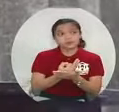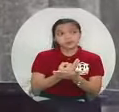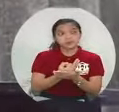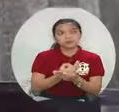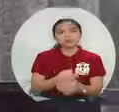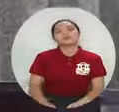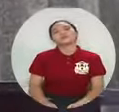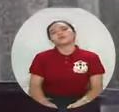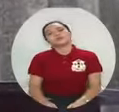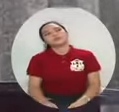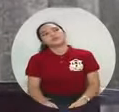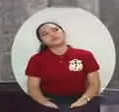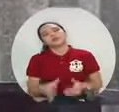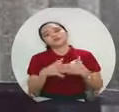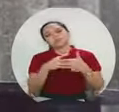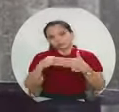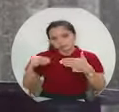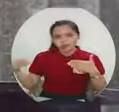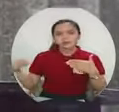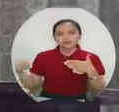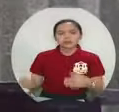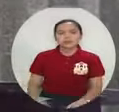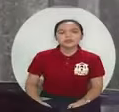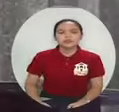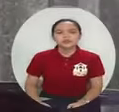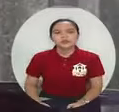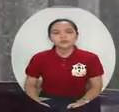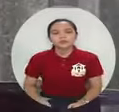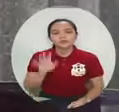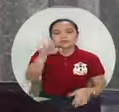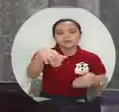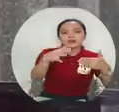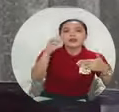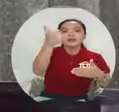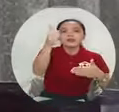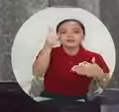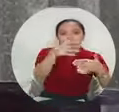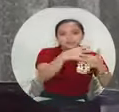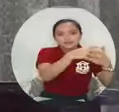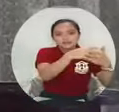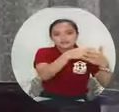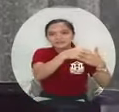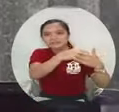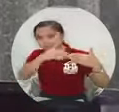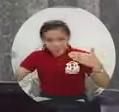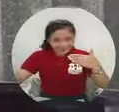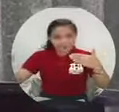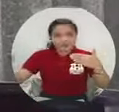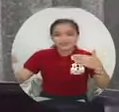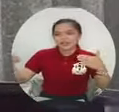Bible, because that is the portion actually of the priest. And in our time, it is the pastor that leads the